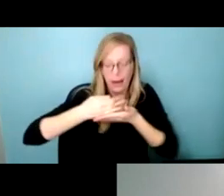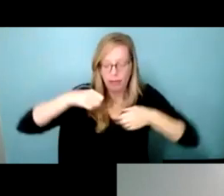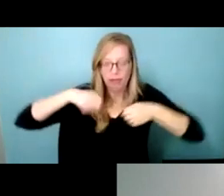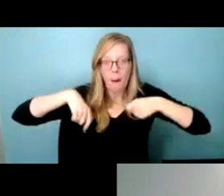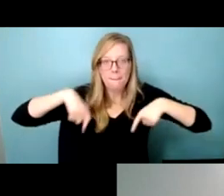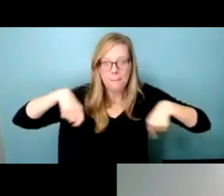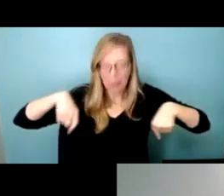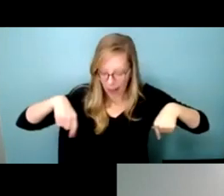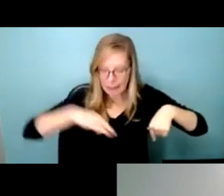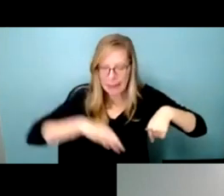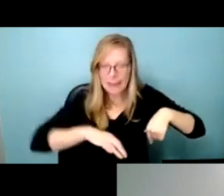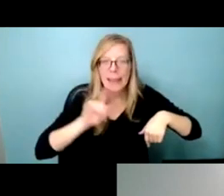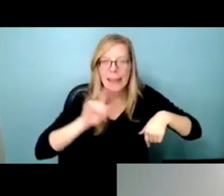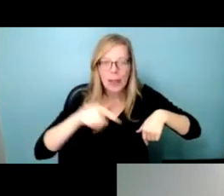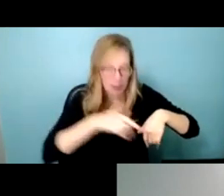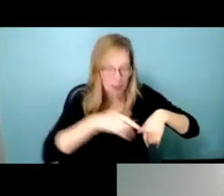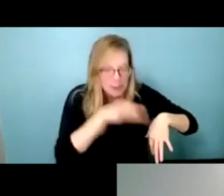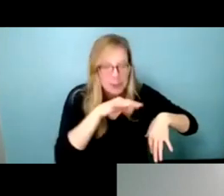it's challenging.